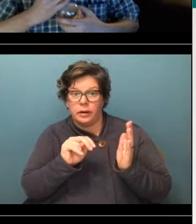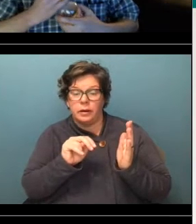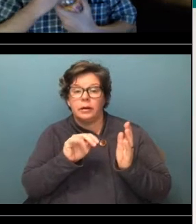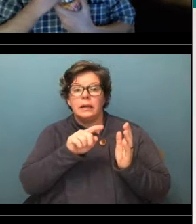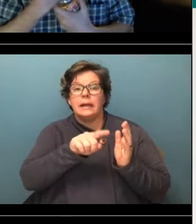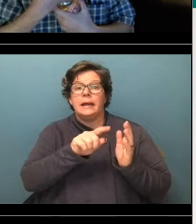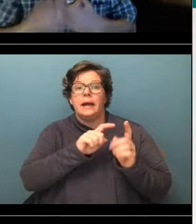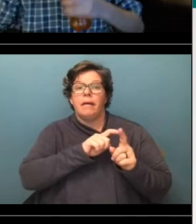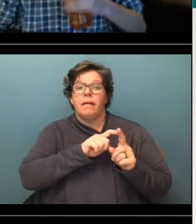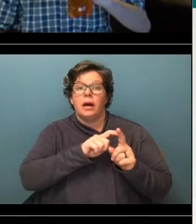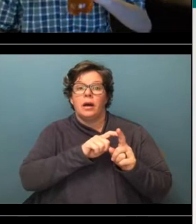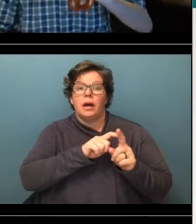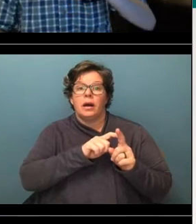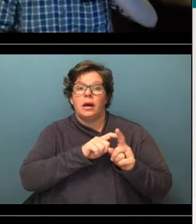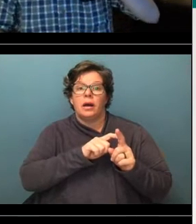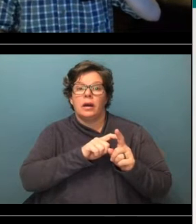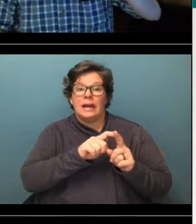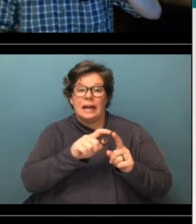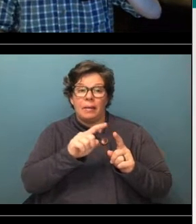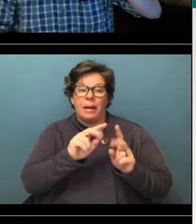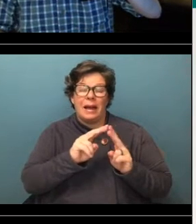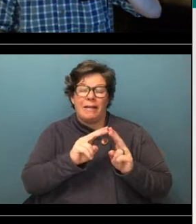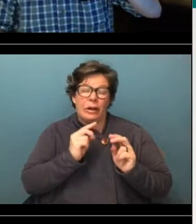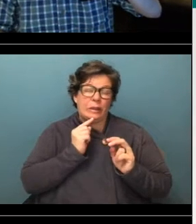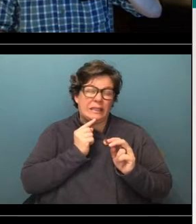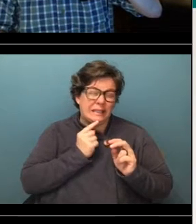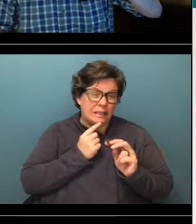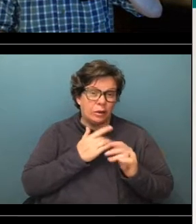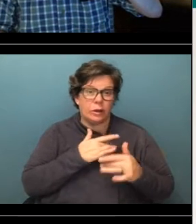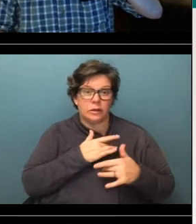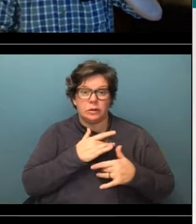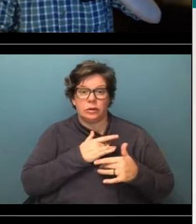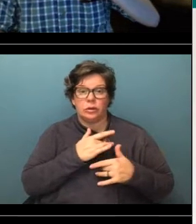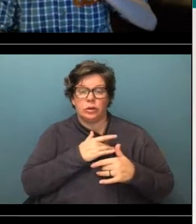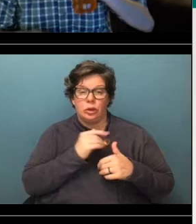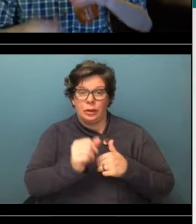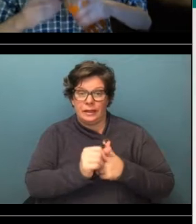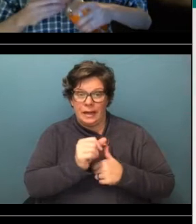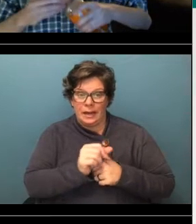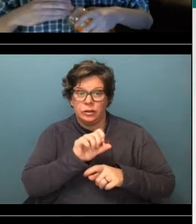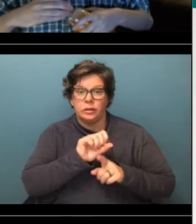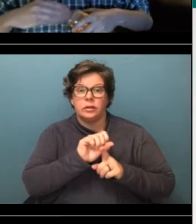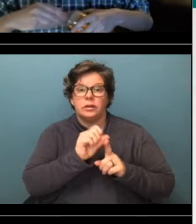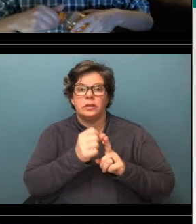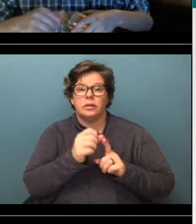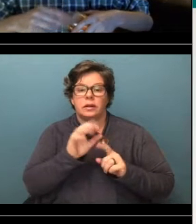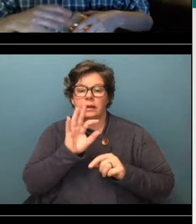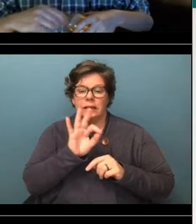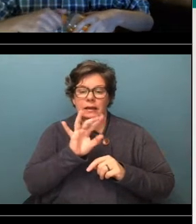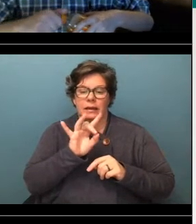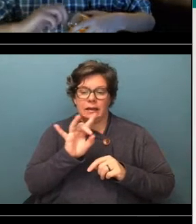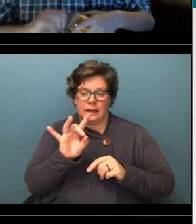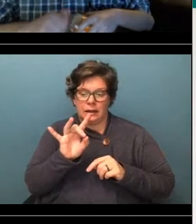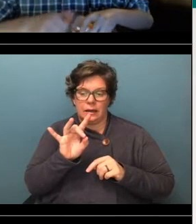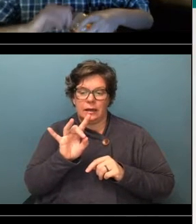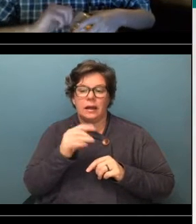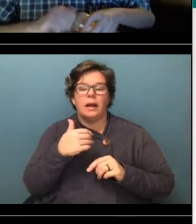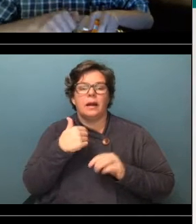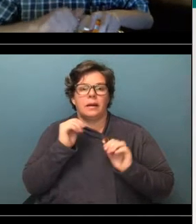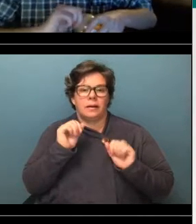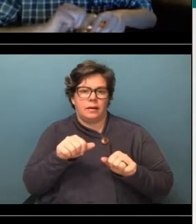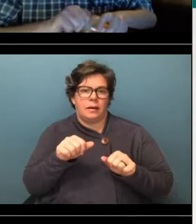call is an extremely imminent, dangerous situation, 988 does have the capacity